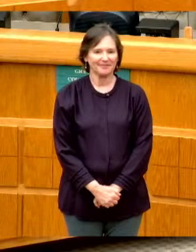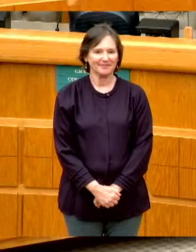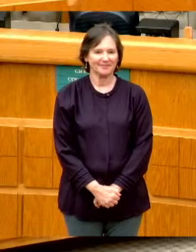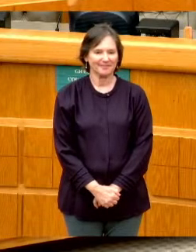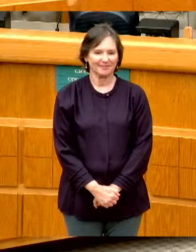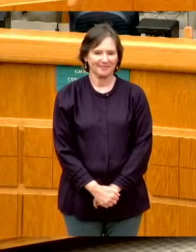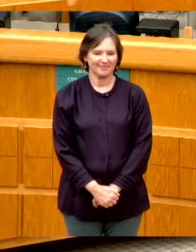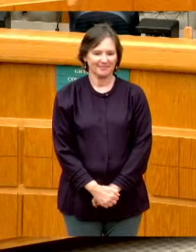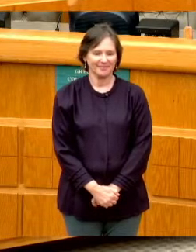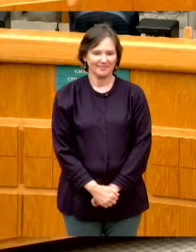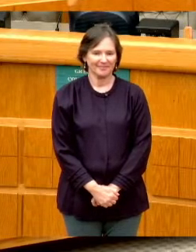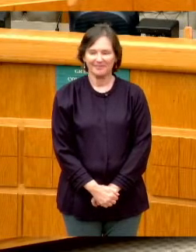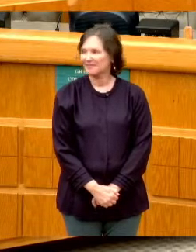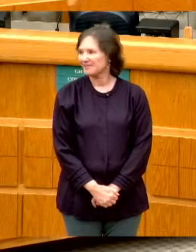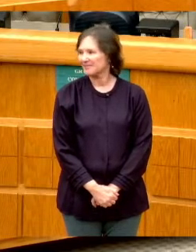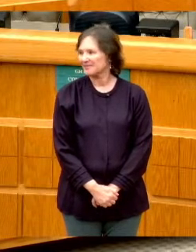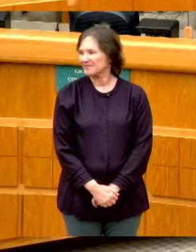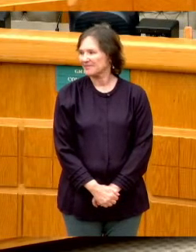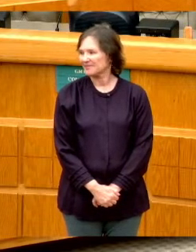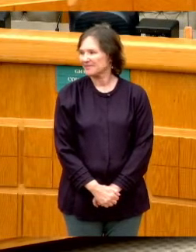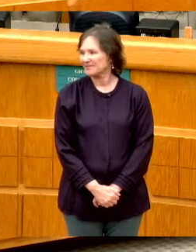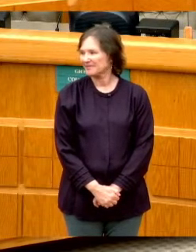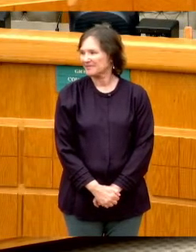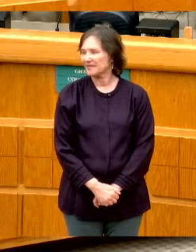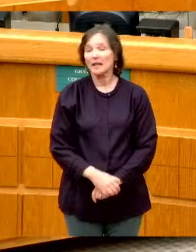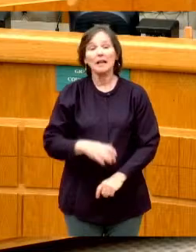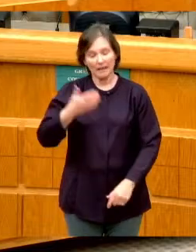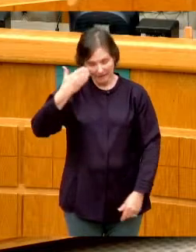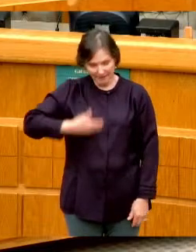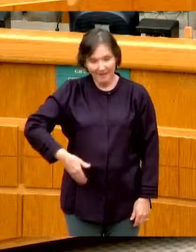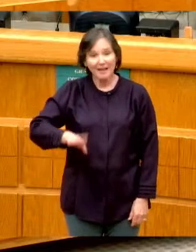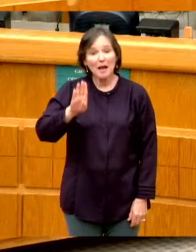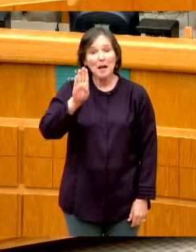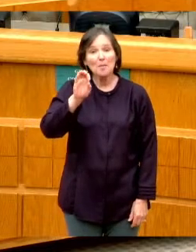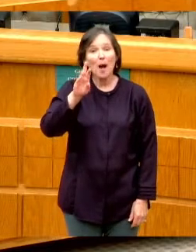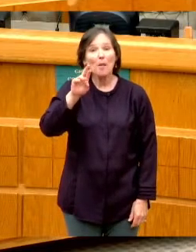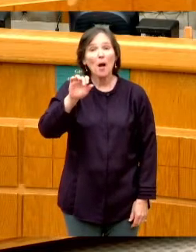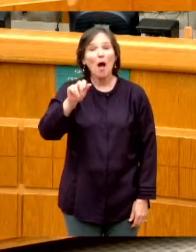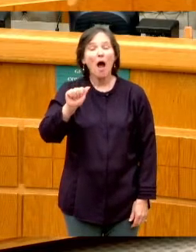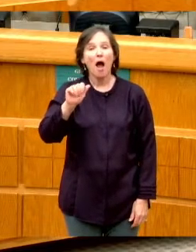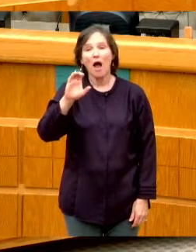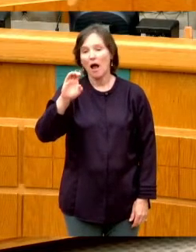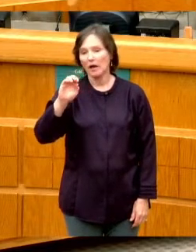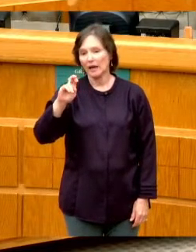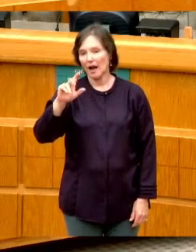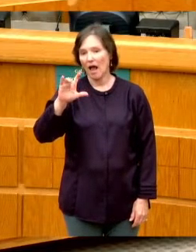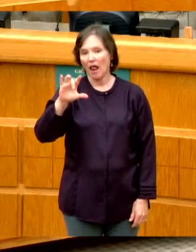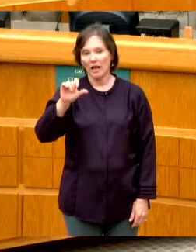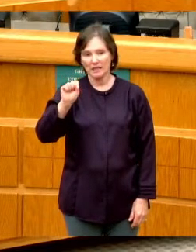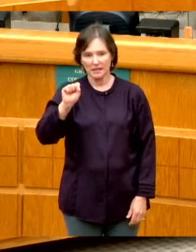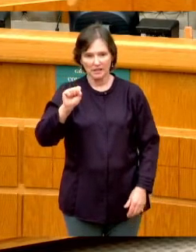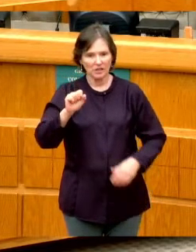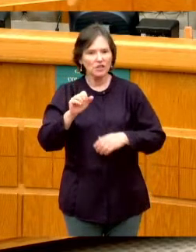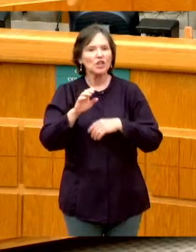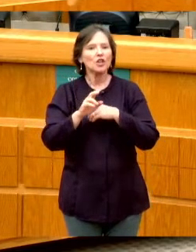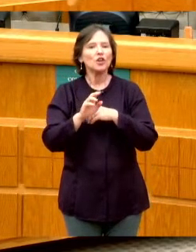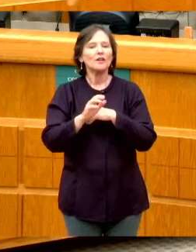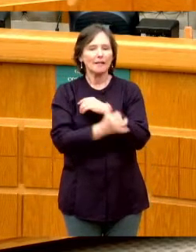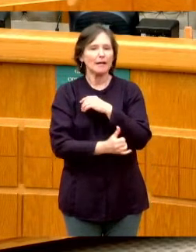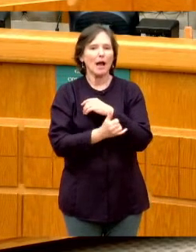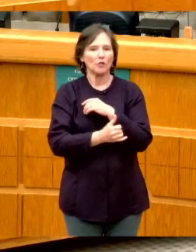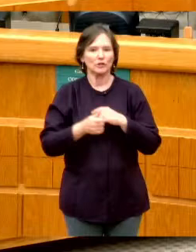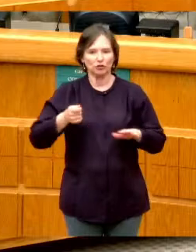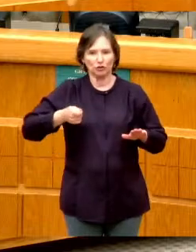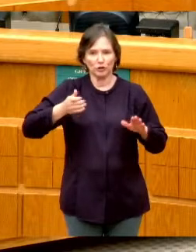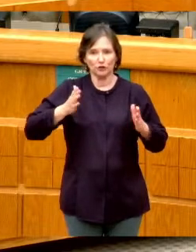juez Bárbara Canales. Gracias, Gaby. Barbara Canales, Nueces County Judge. Well,